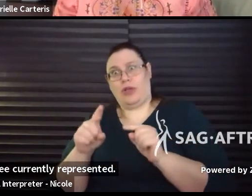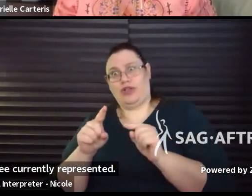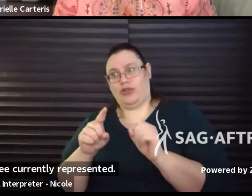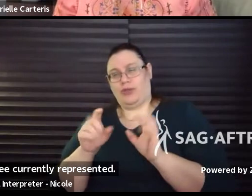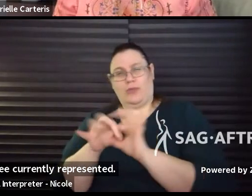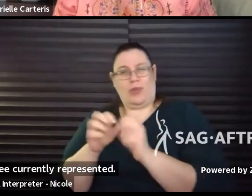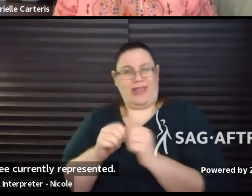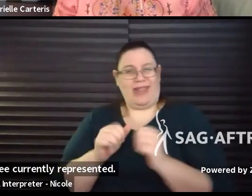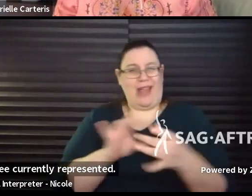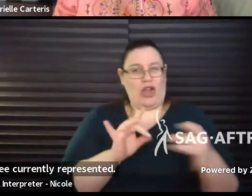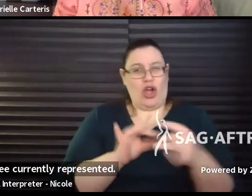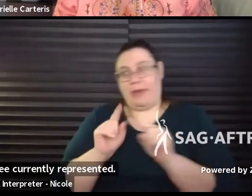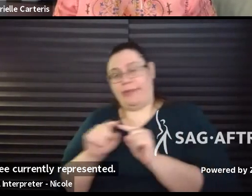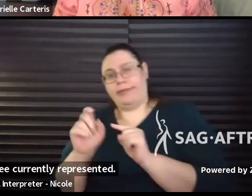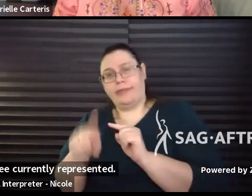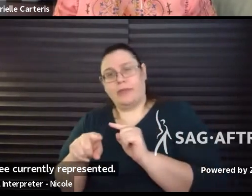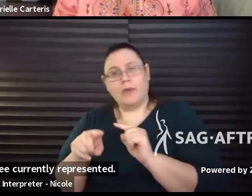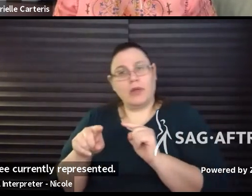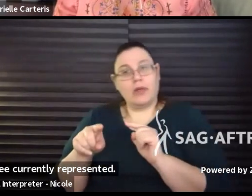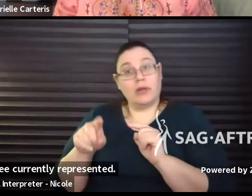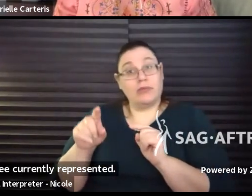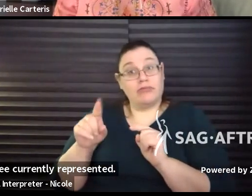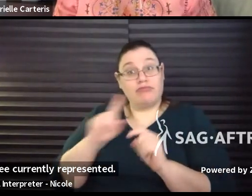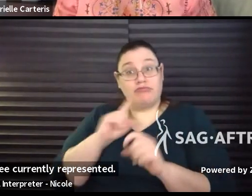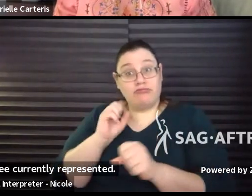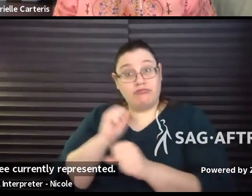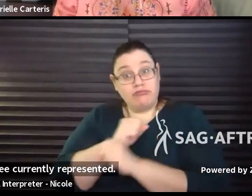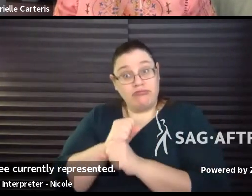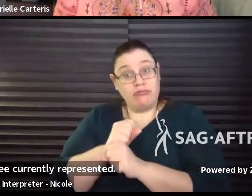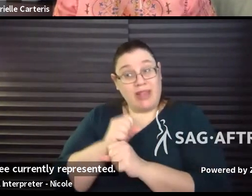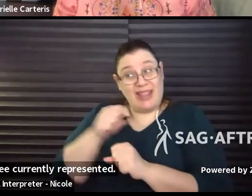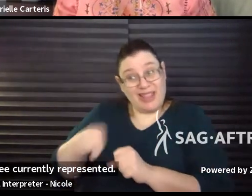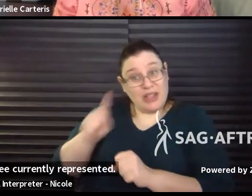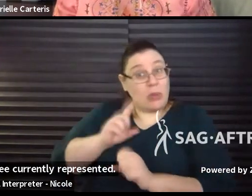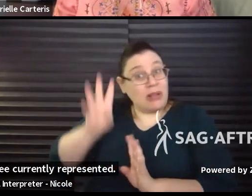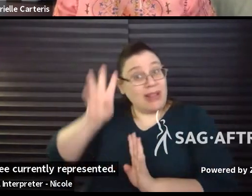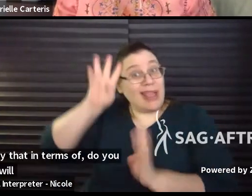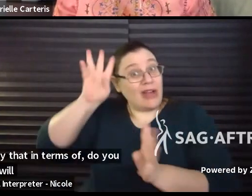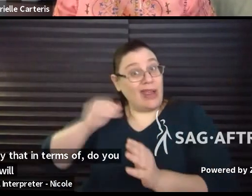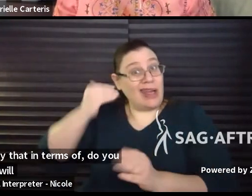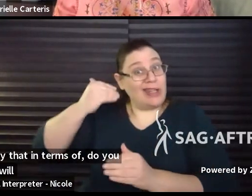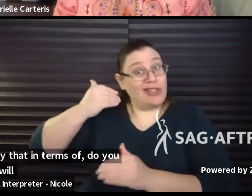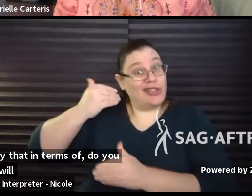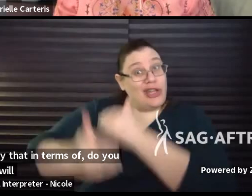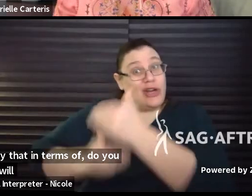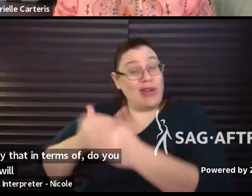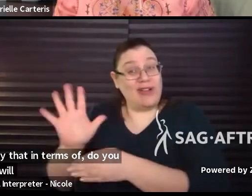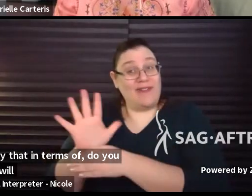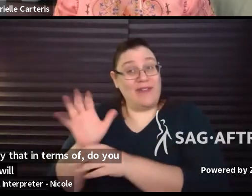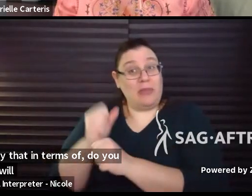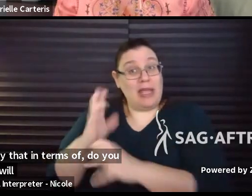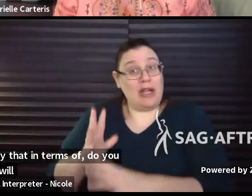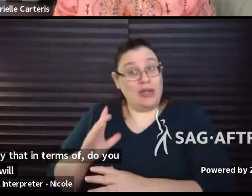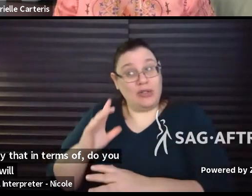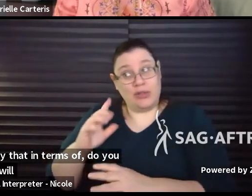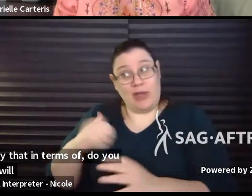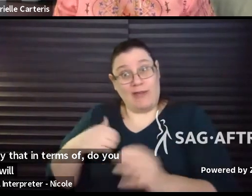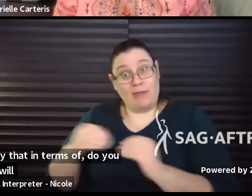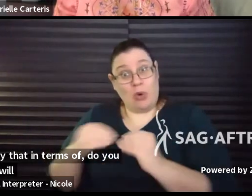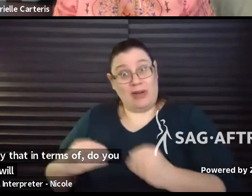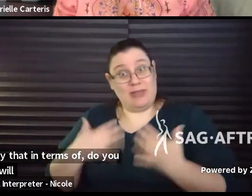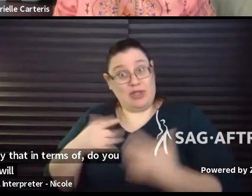of, do you think that this will actually innovate the next generation of filmmakers to be even more inspired? So if you guys